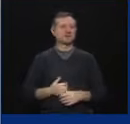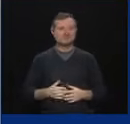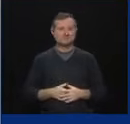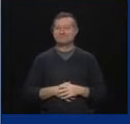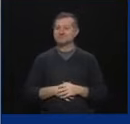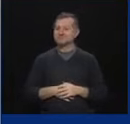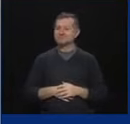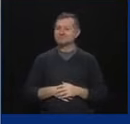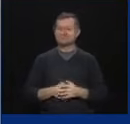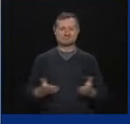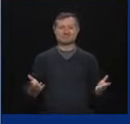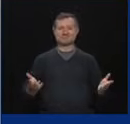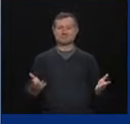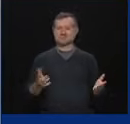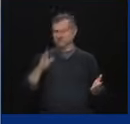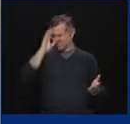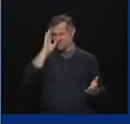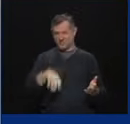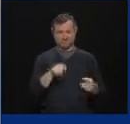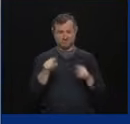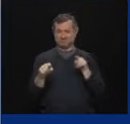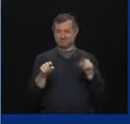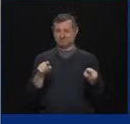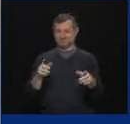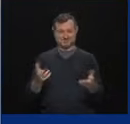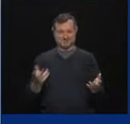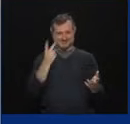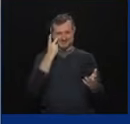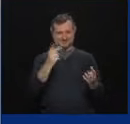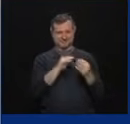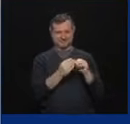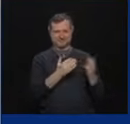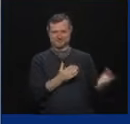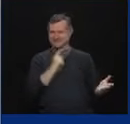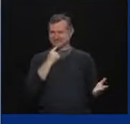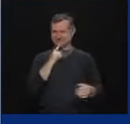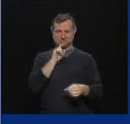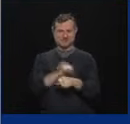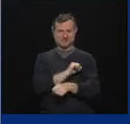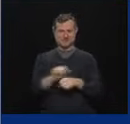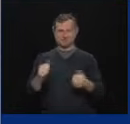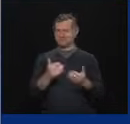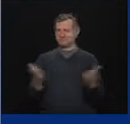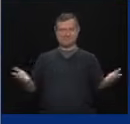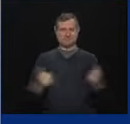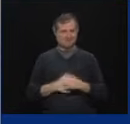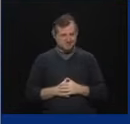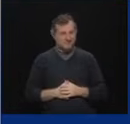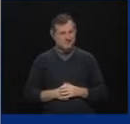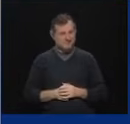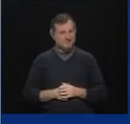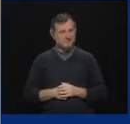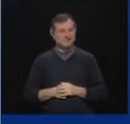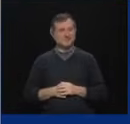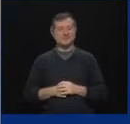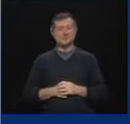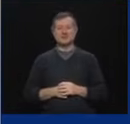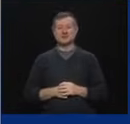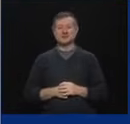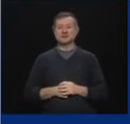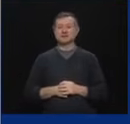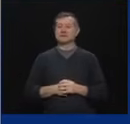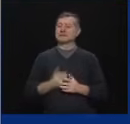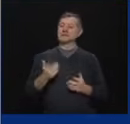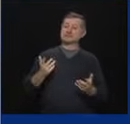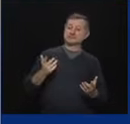knowing that you're highly vulnerable to being succumbing to this, having the infection in the first place, and it's